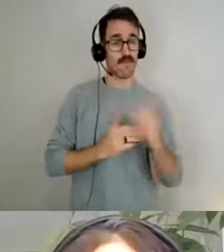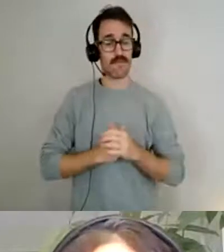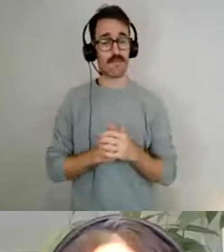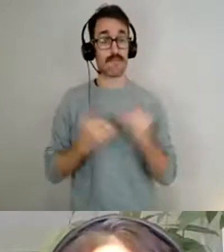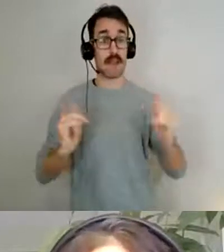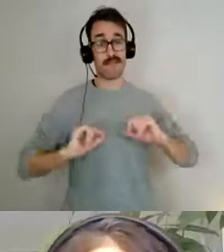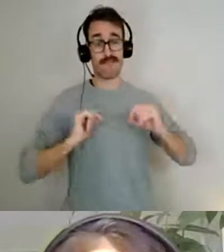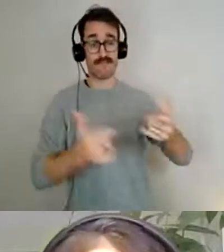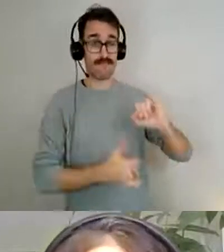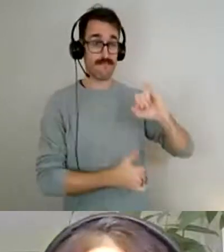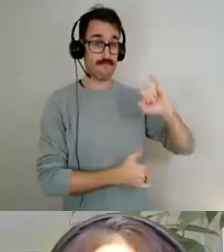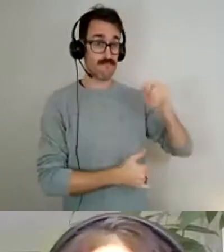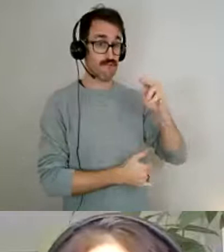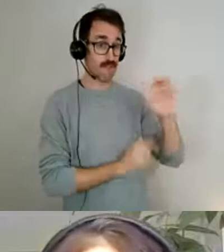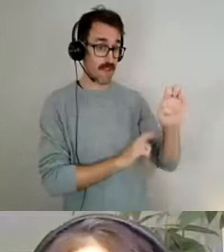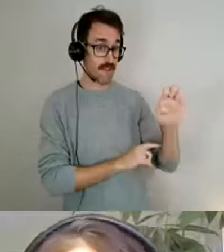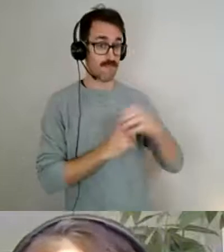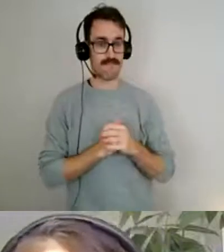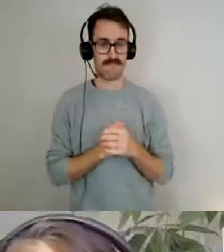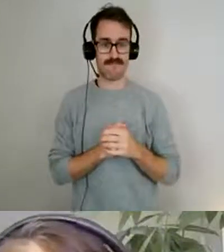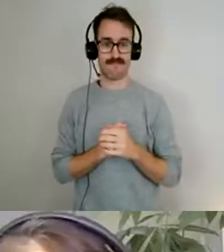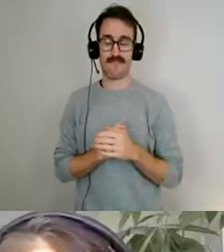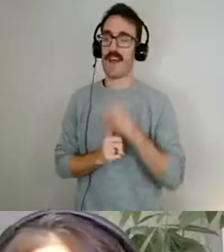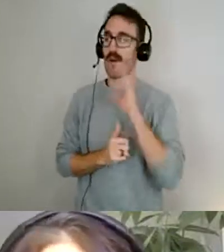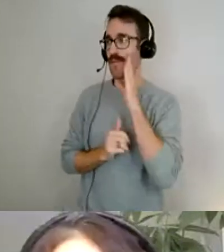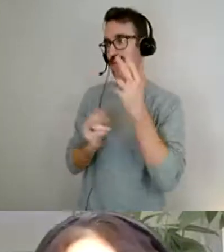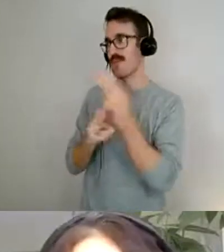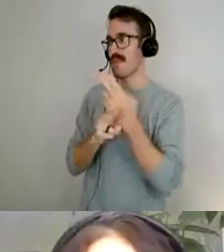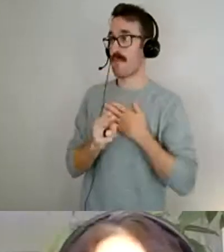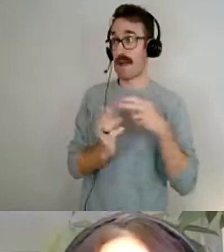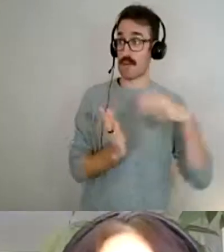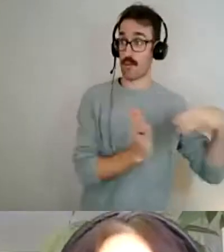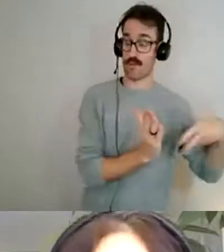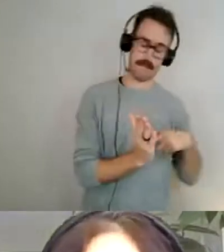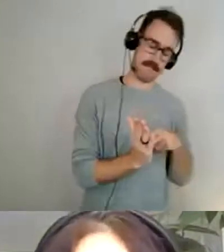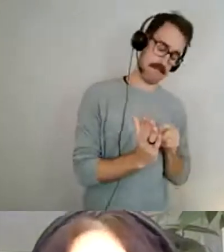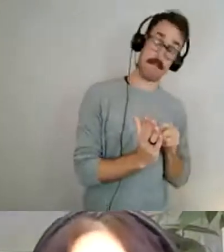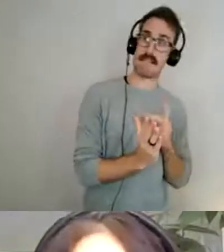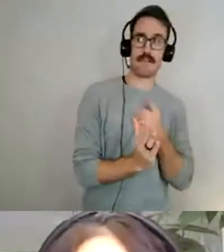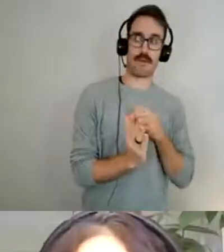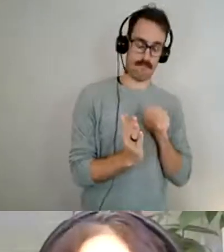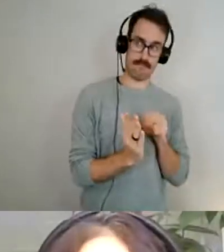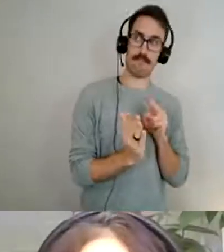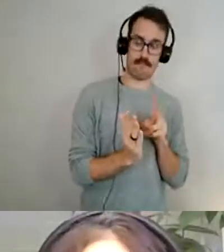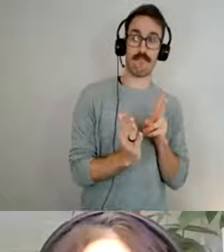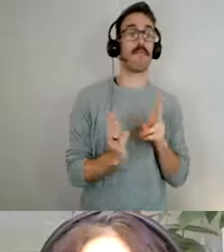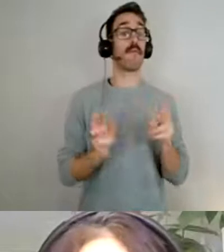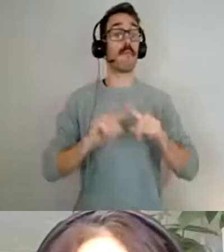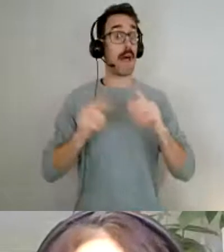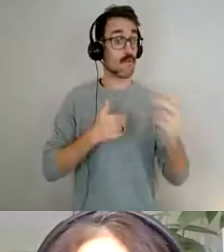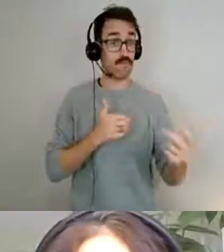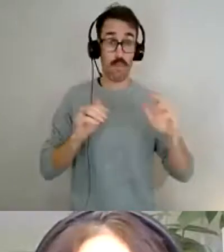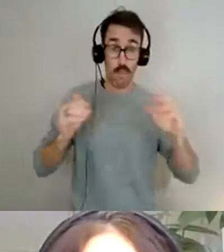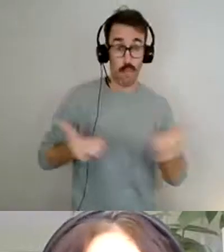it away. Thank you. I will be looking at some notes, so I apologize for looking down. But welcome everybody to this